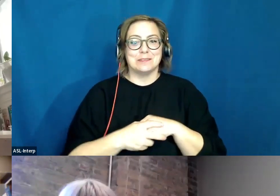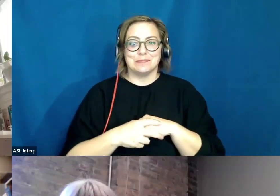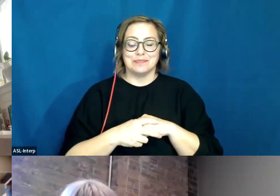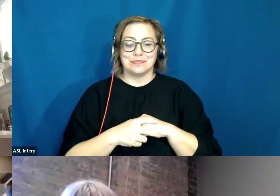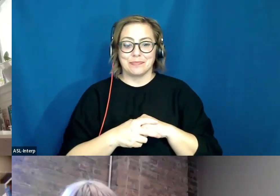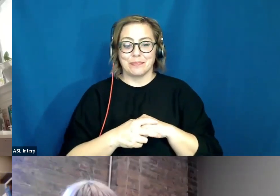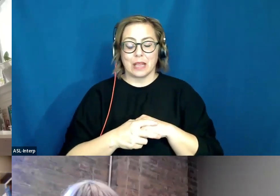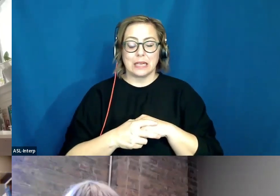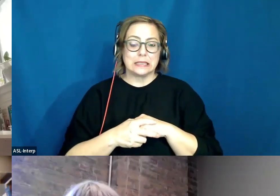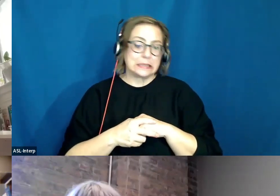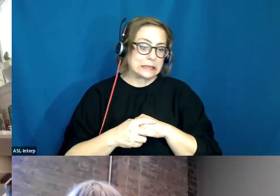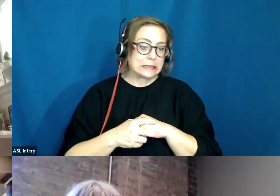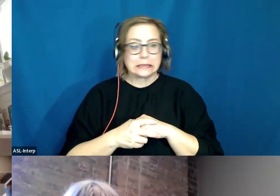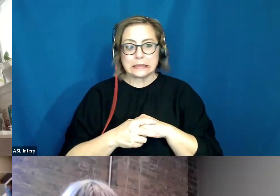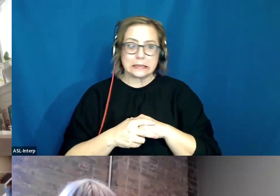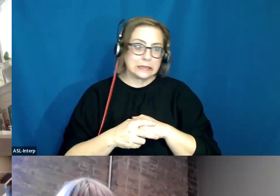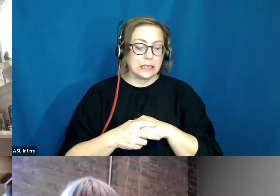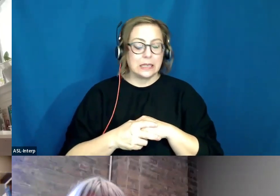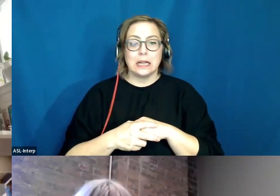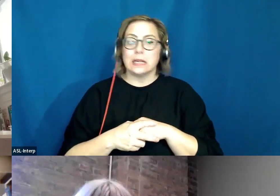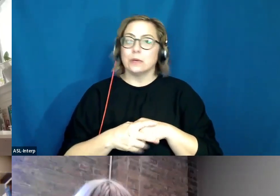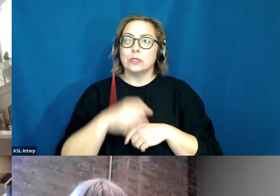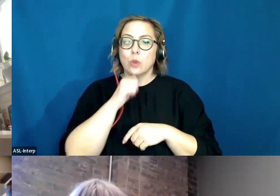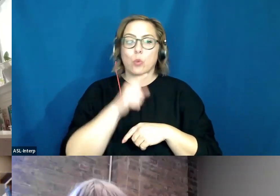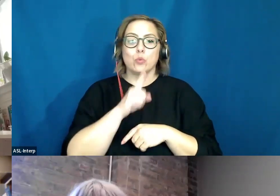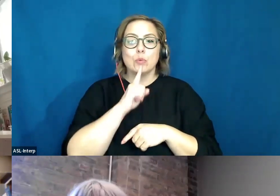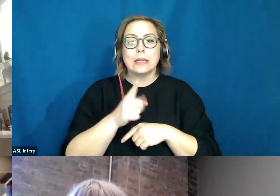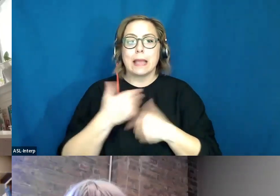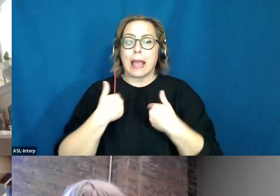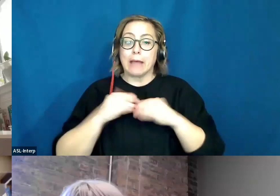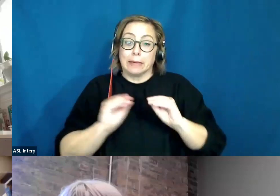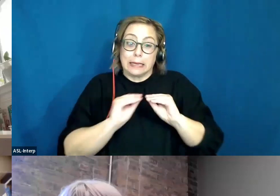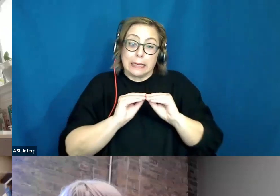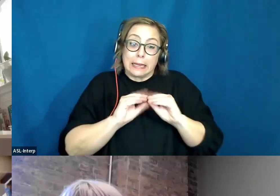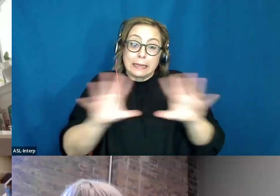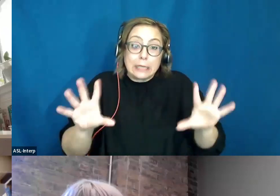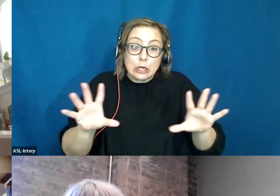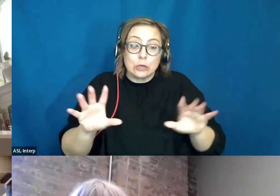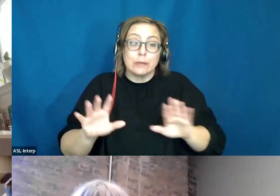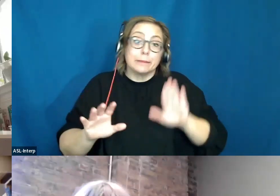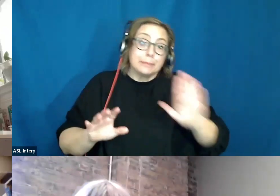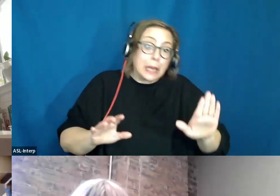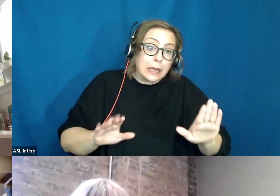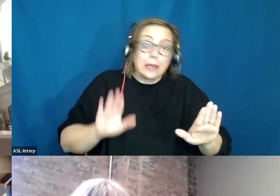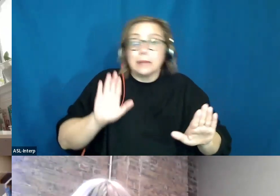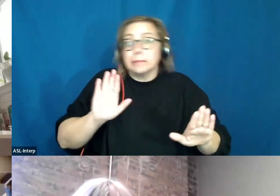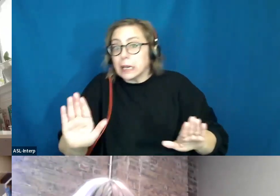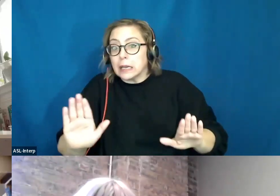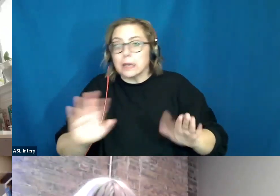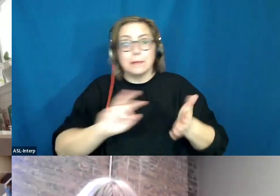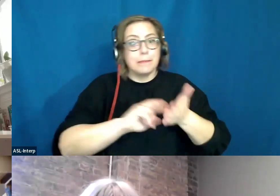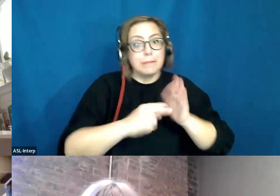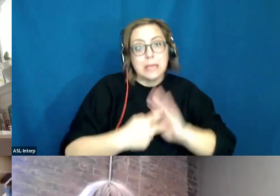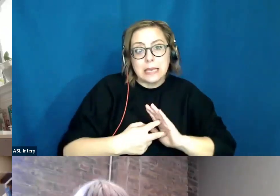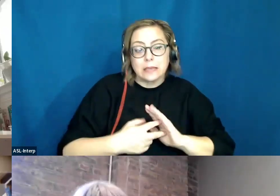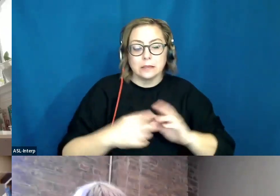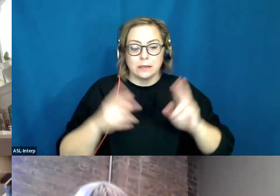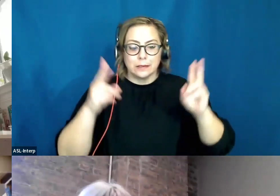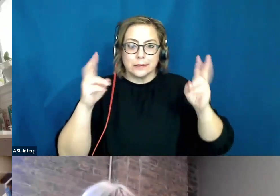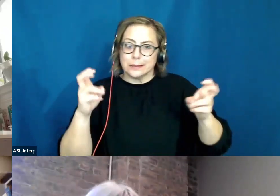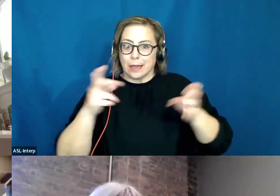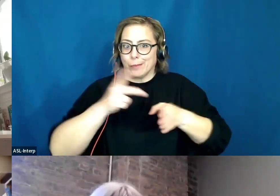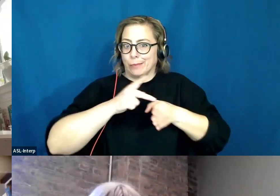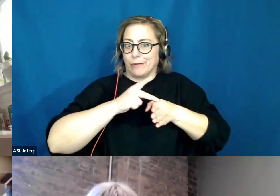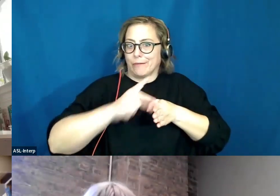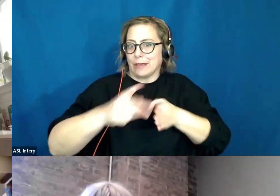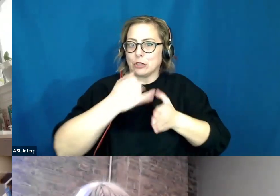the definition, there's no singular definition, and Martine, I think, would back me on that. There's no singular definition of what constitutes a professional artist,